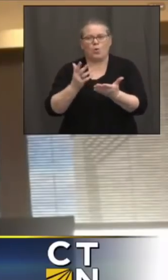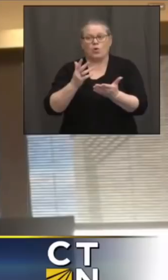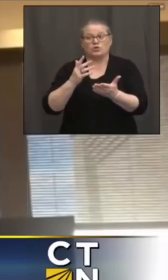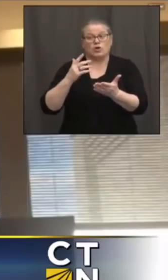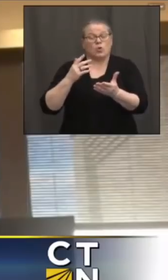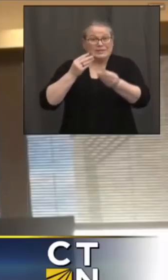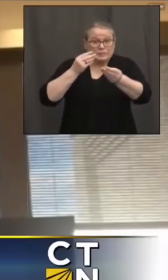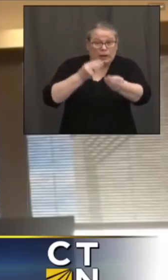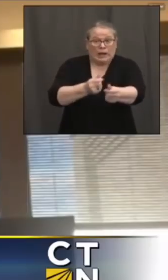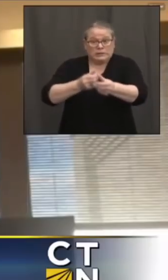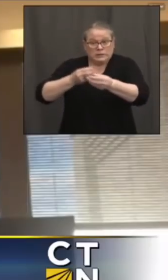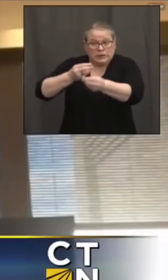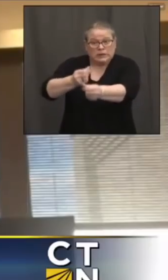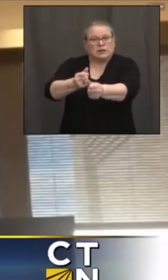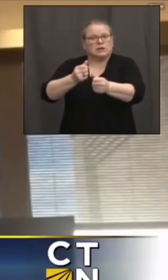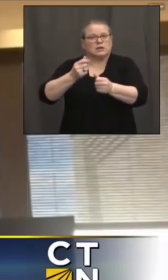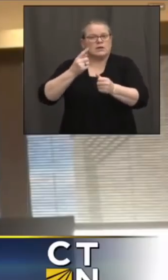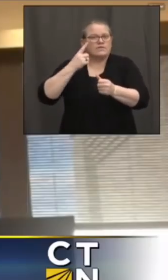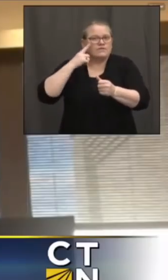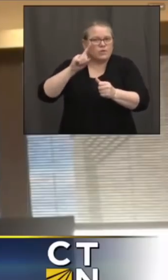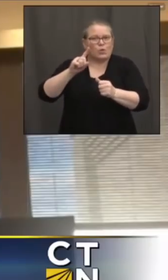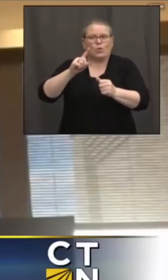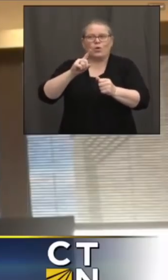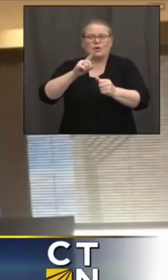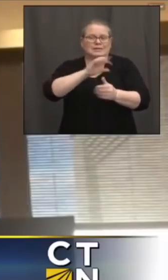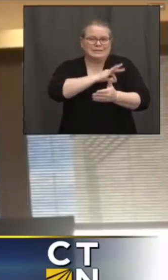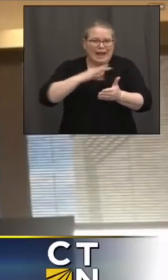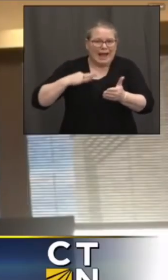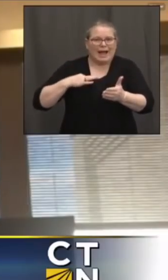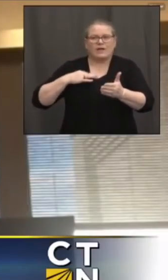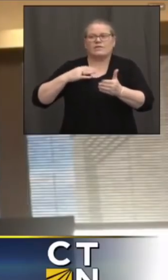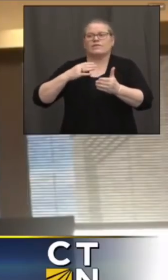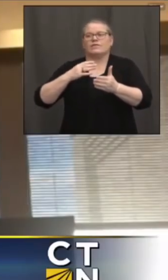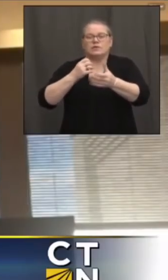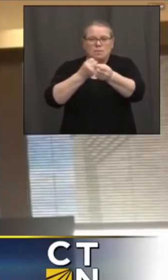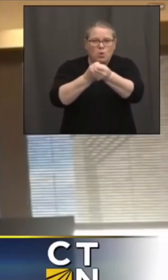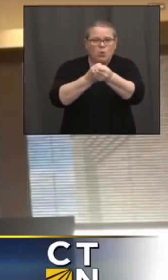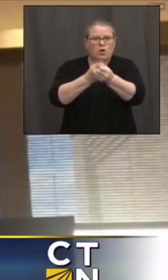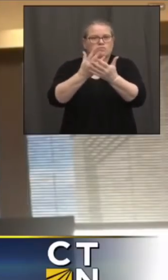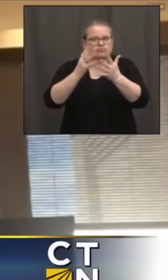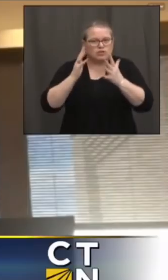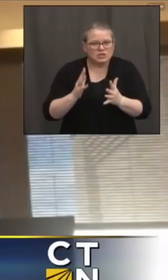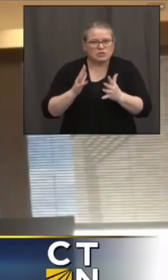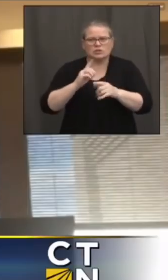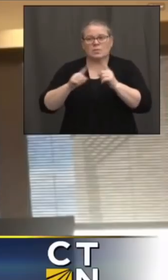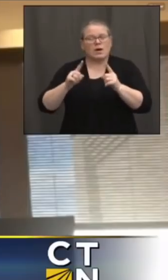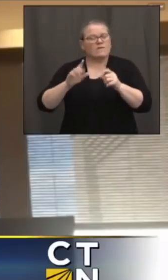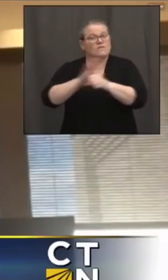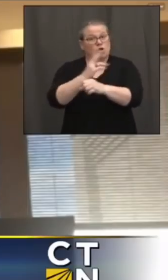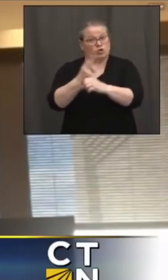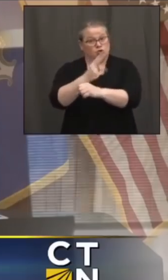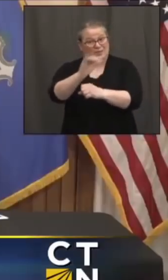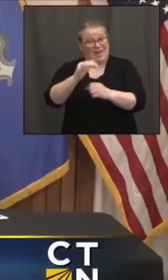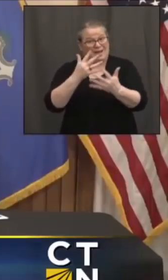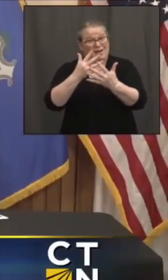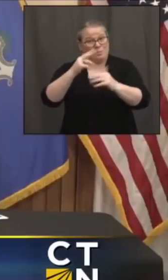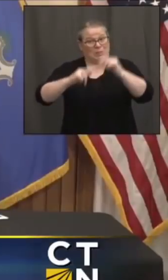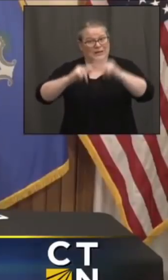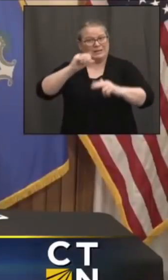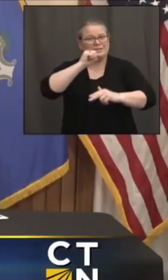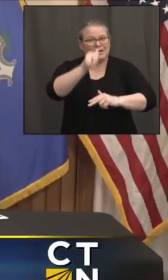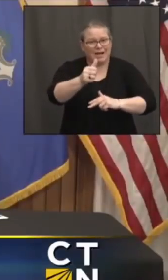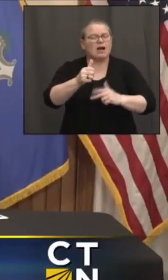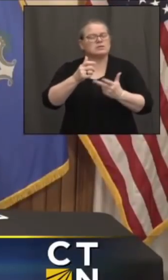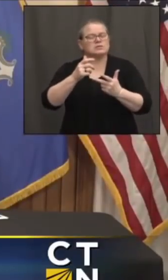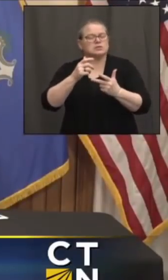personnel, and yet we're not fully utilizing the facility. So stay tuned for further updates from the commissioner and the governor's office on that. Okay,